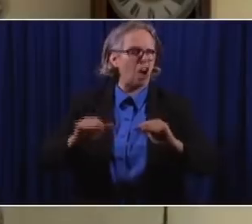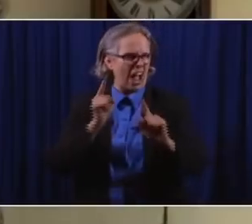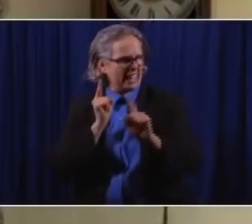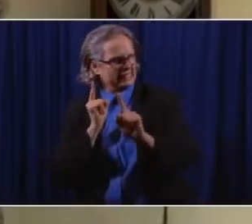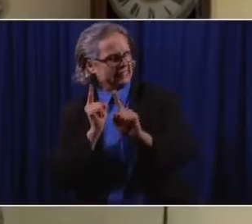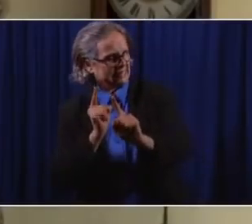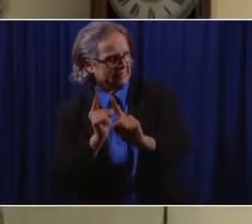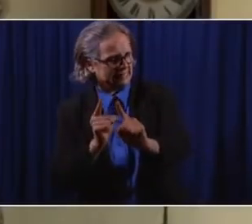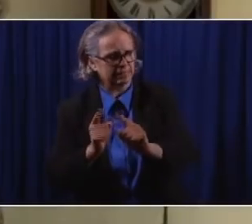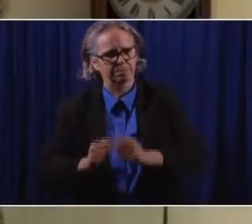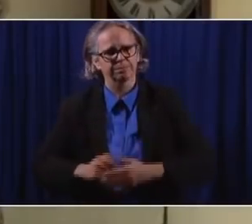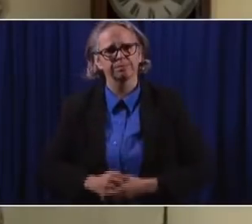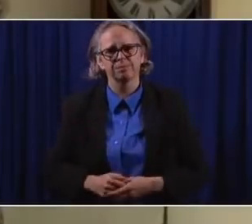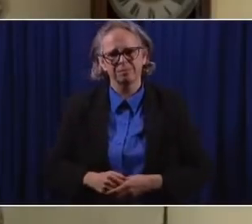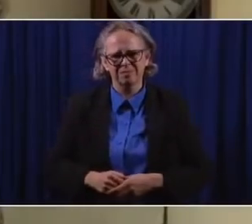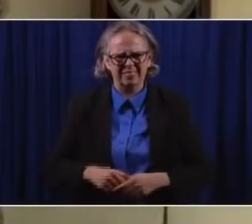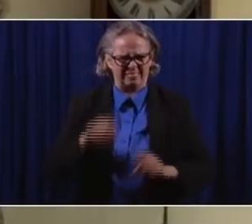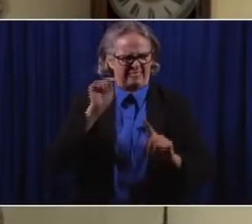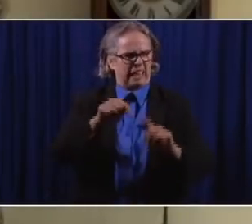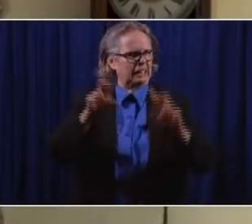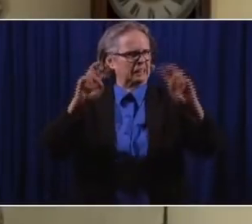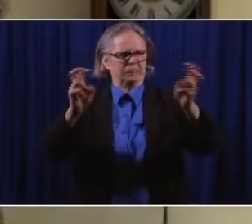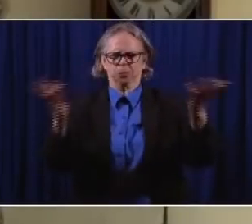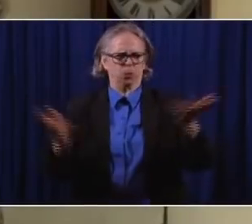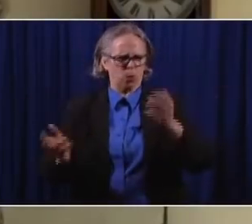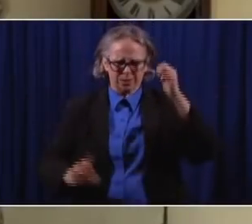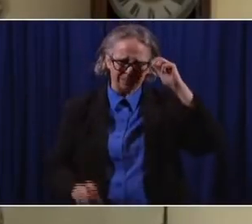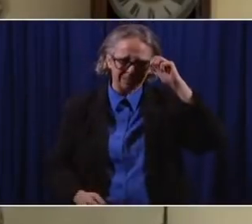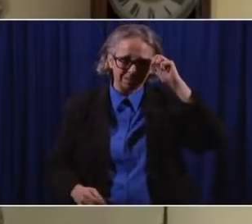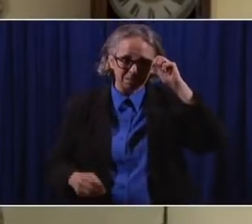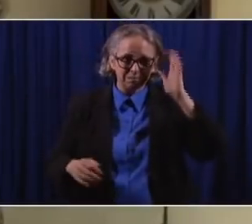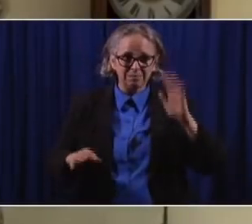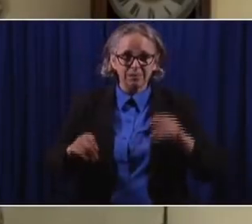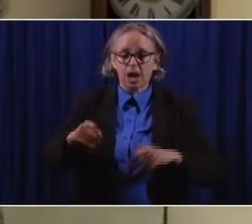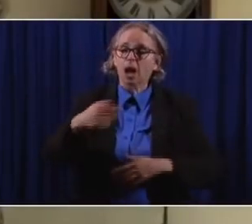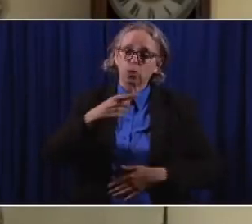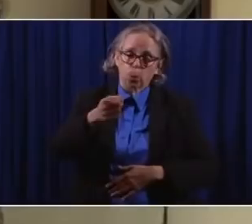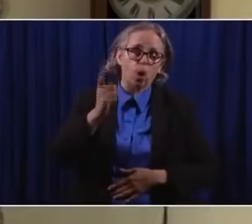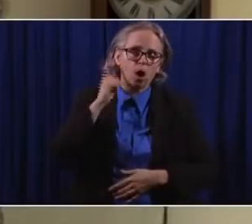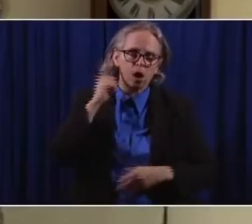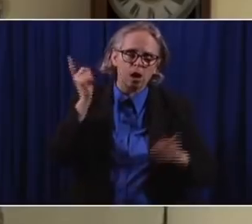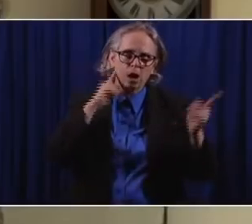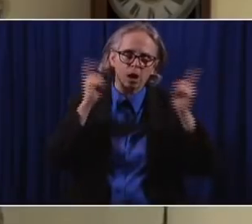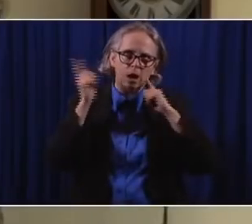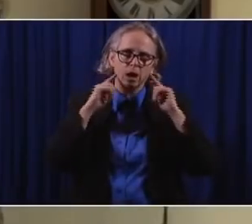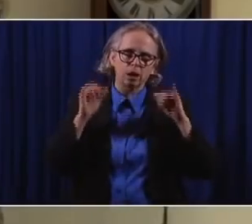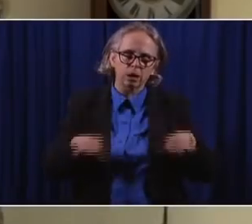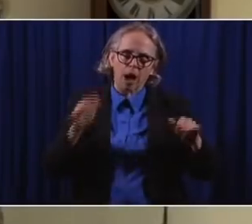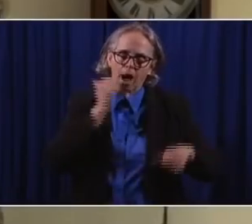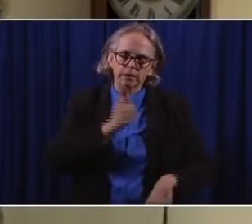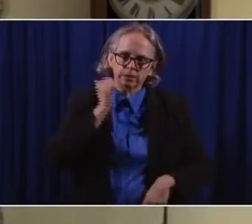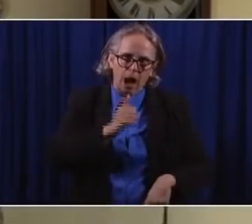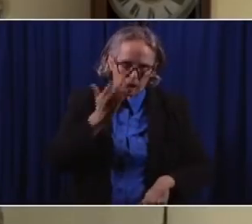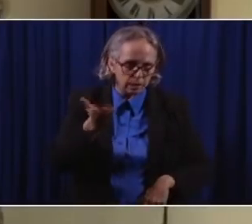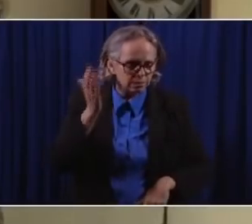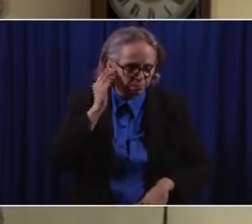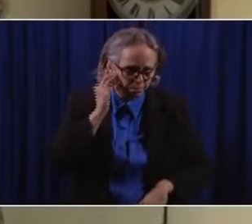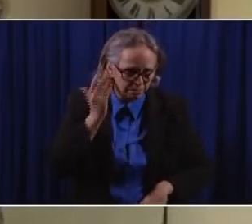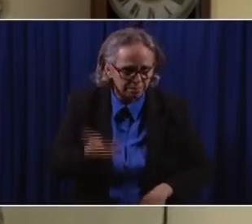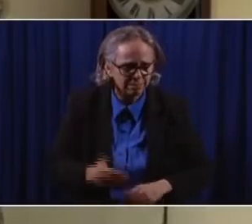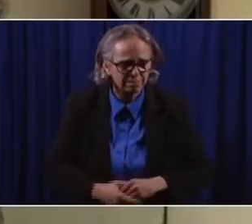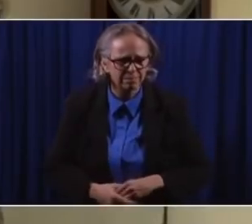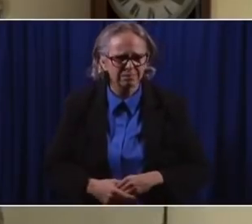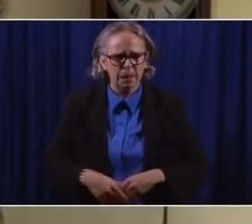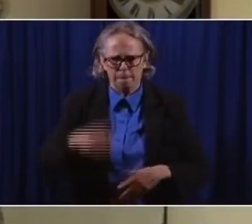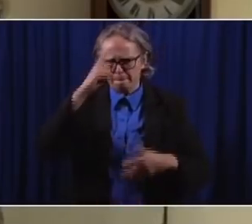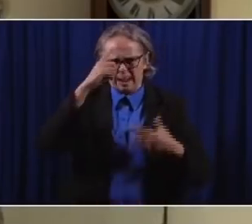that people tell me every day. And that is the mental health problems that